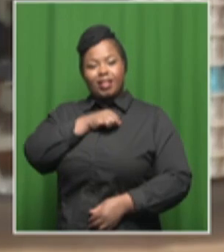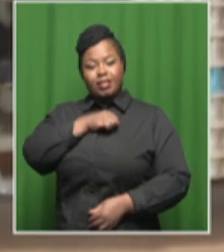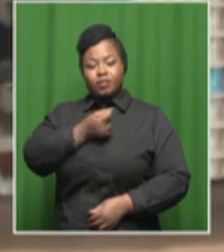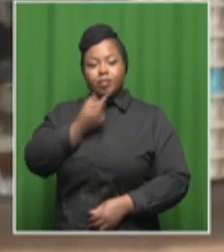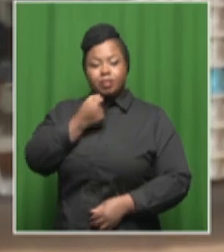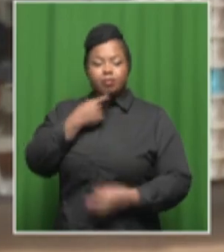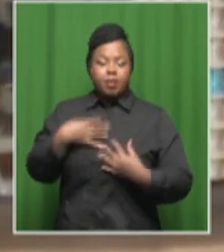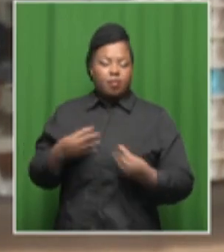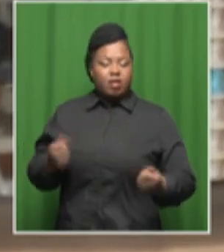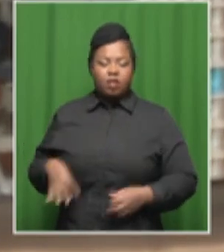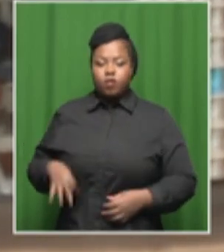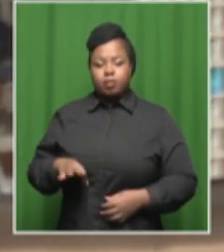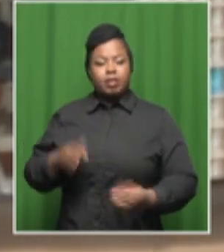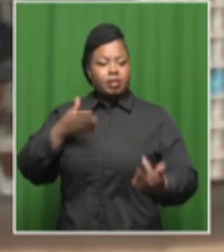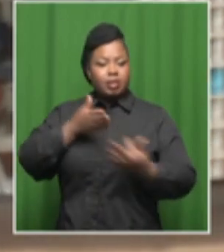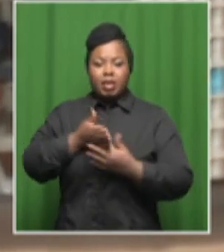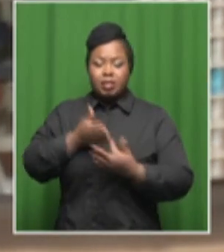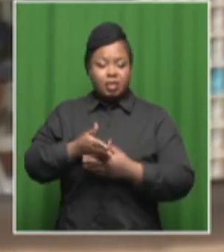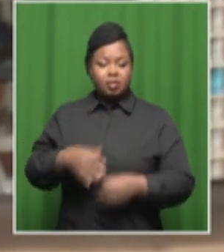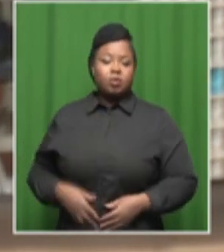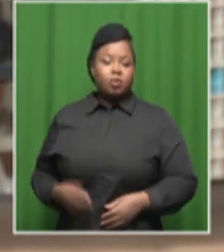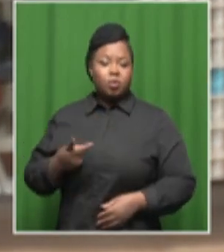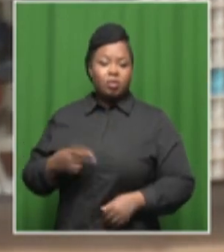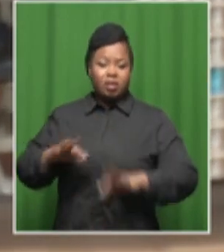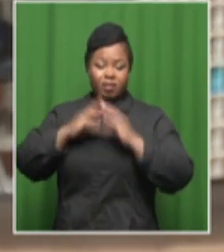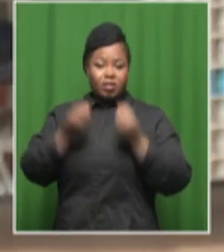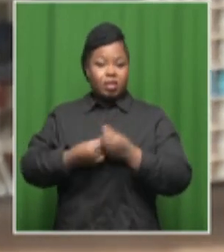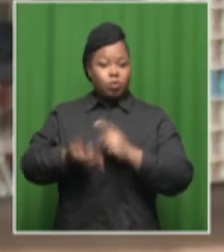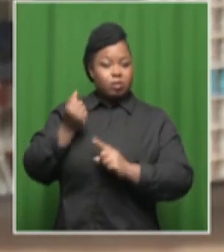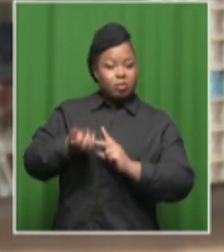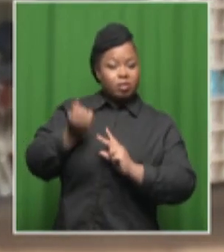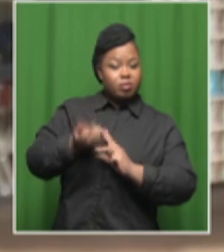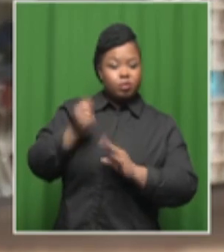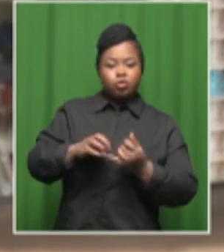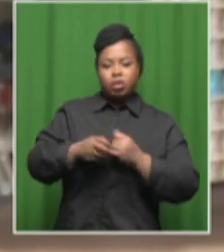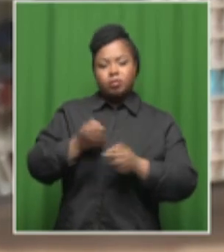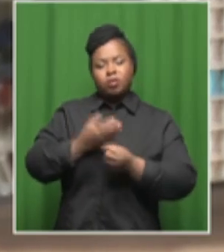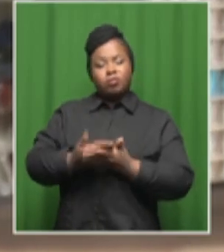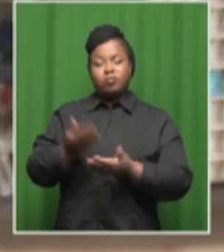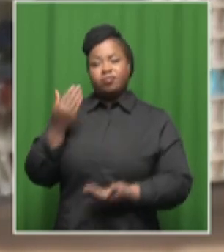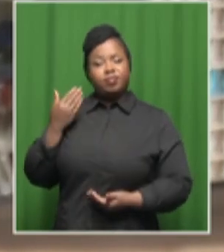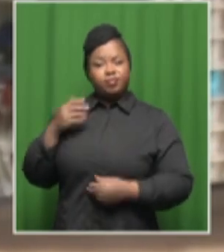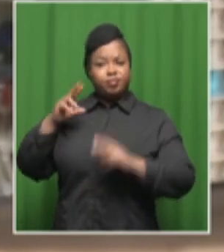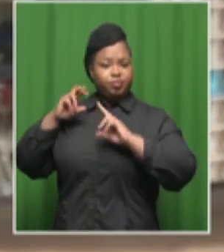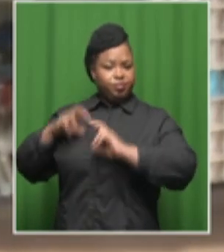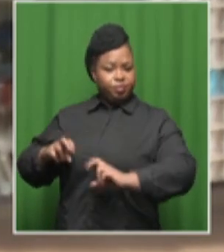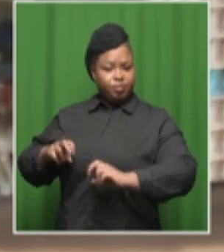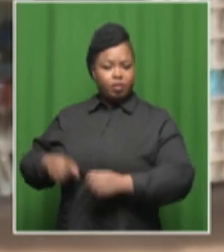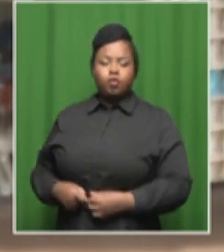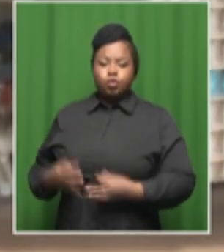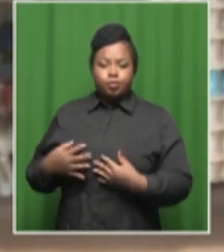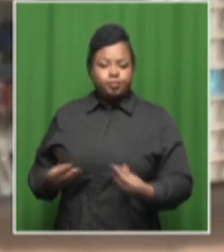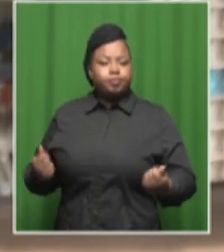Treatment, affordability, access, just also strides that have been taken, pioneering some of the research for cancer